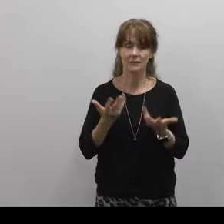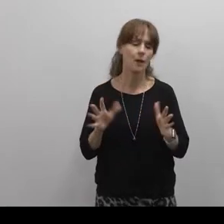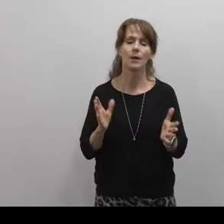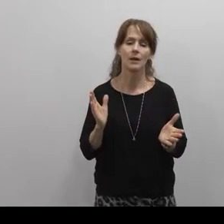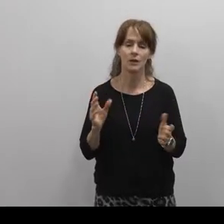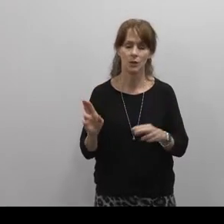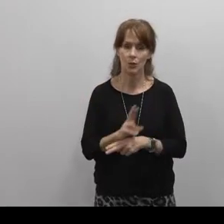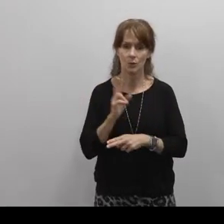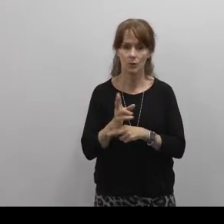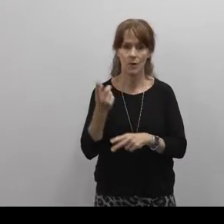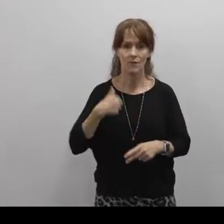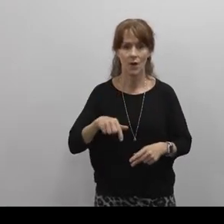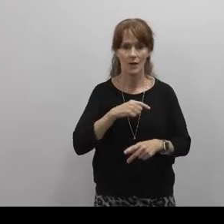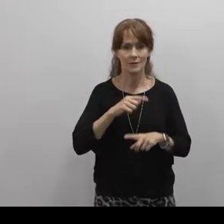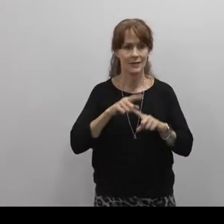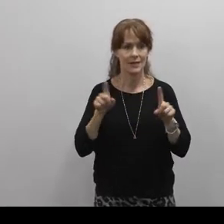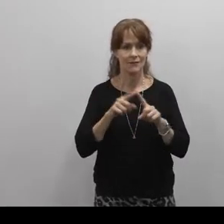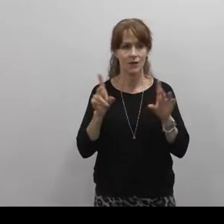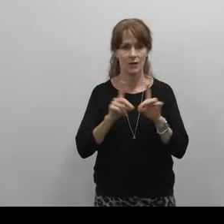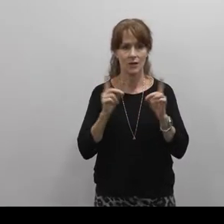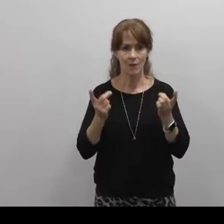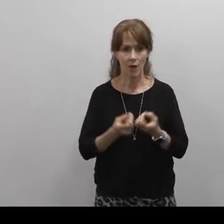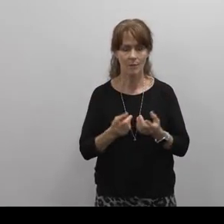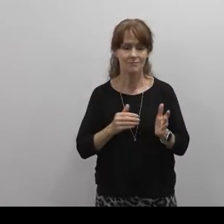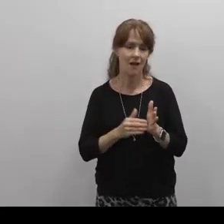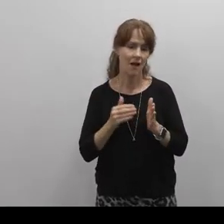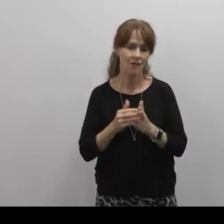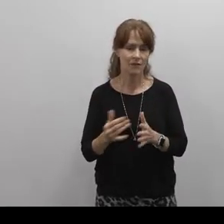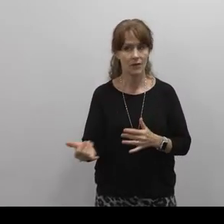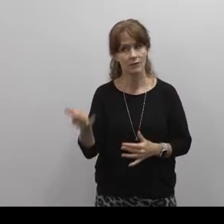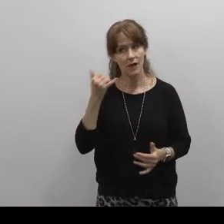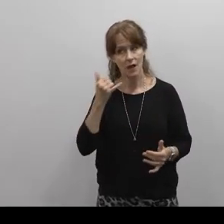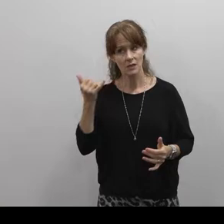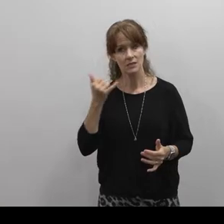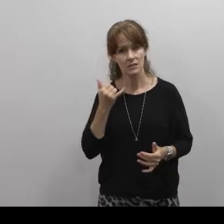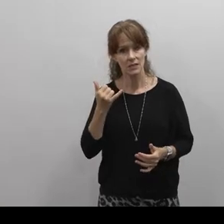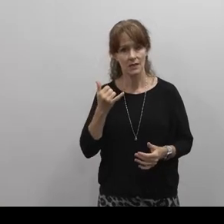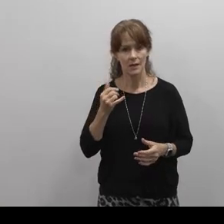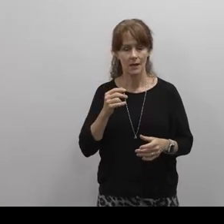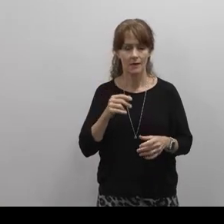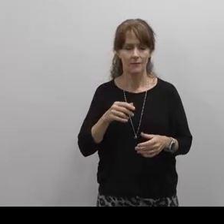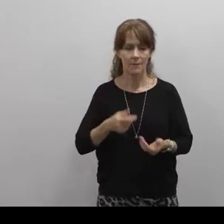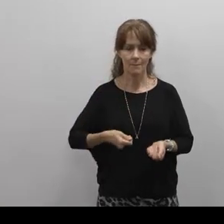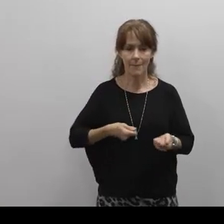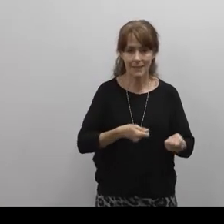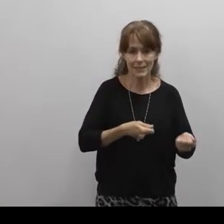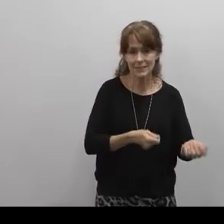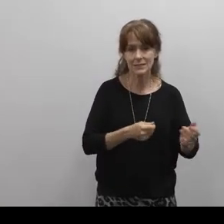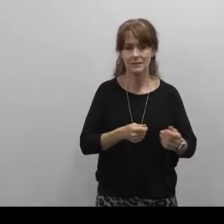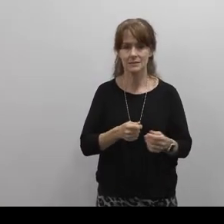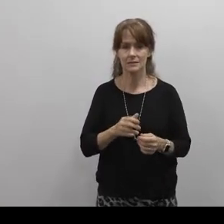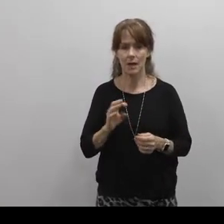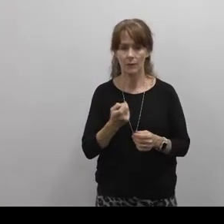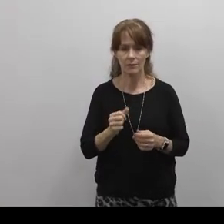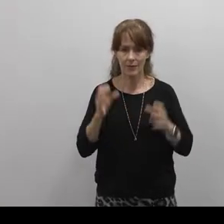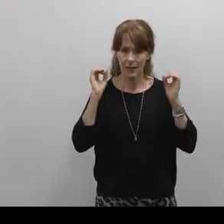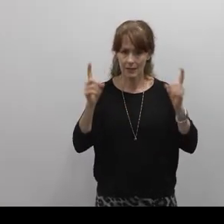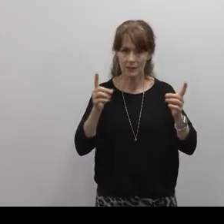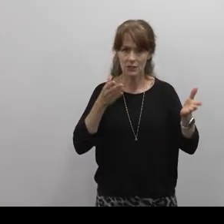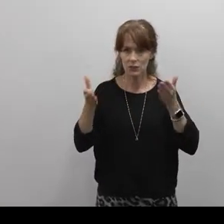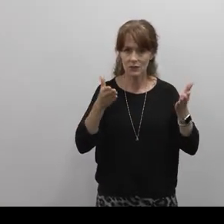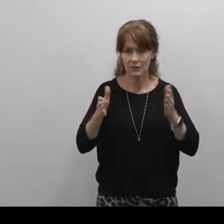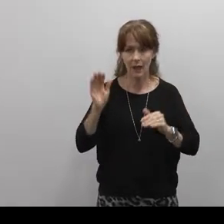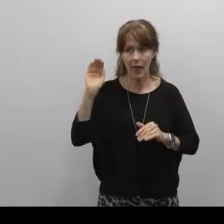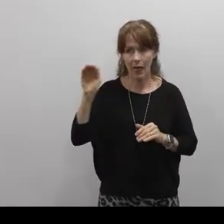proved useful for us via different departments, right? So often we get those phone calls from the maintenance side of the house or operations side of the house, the education services